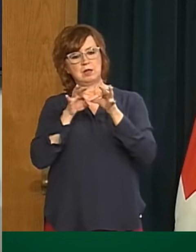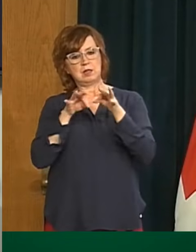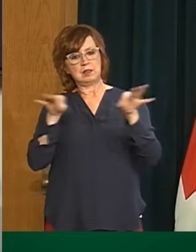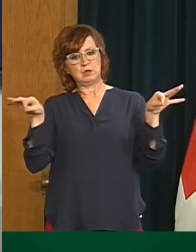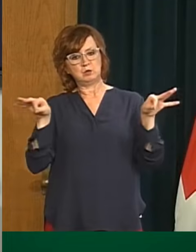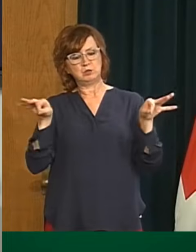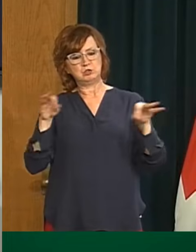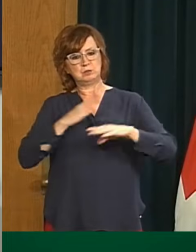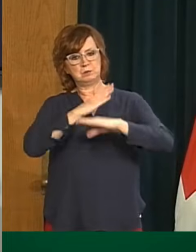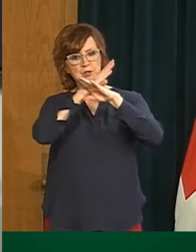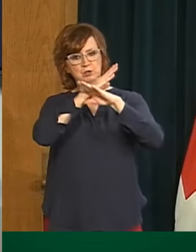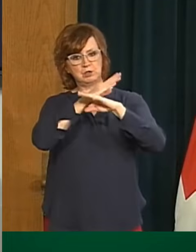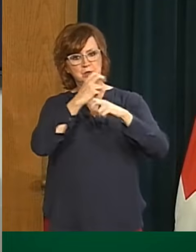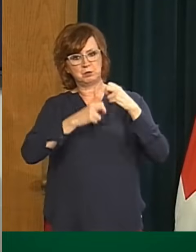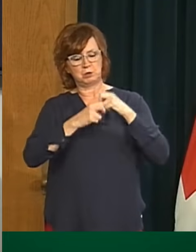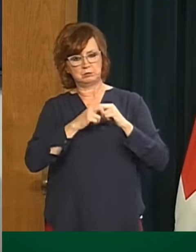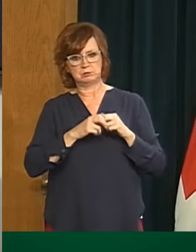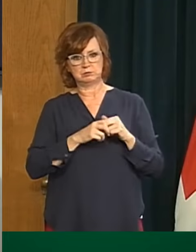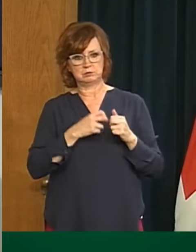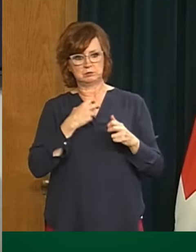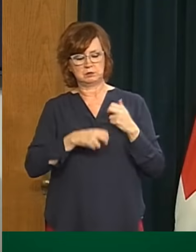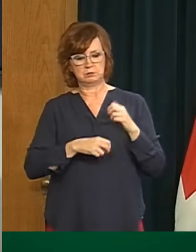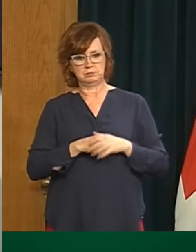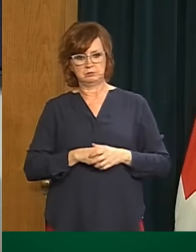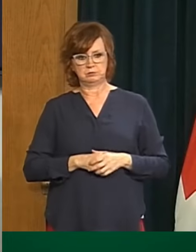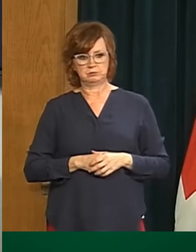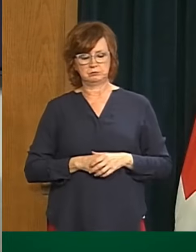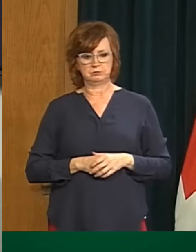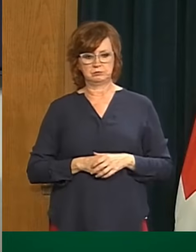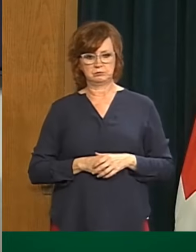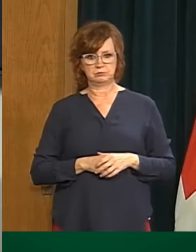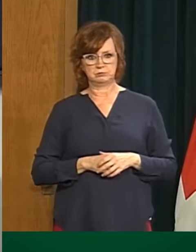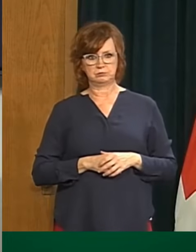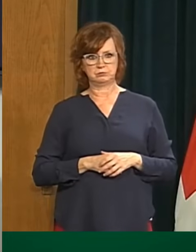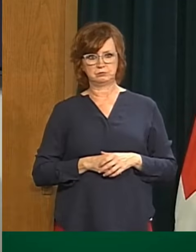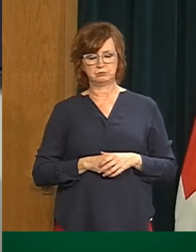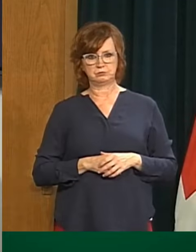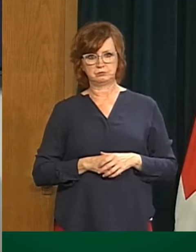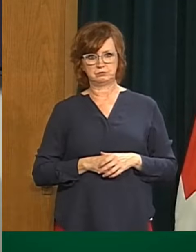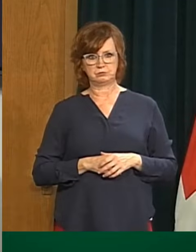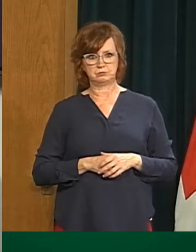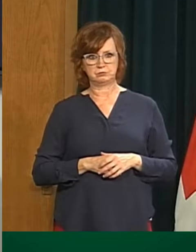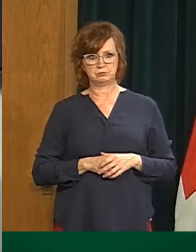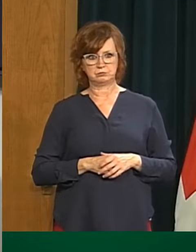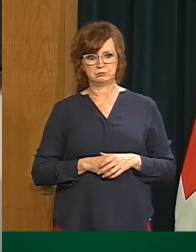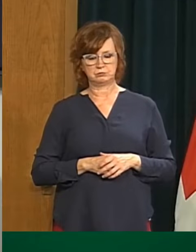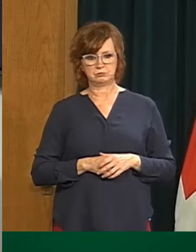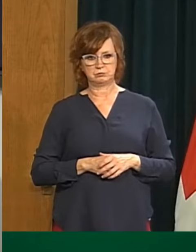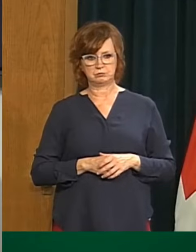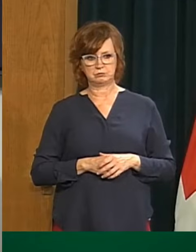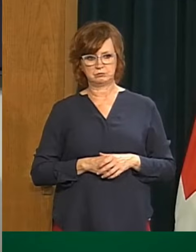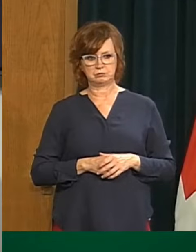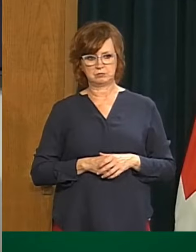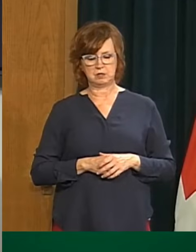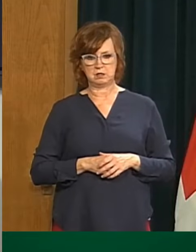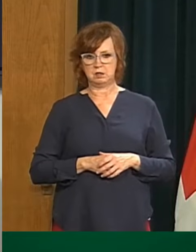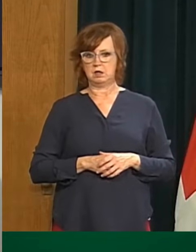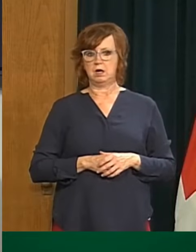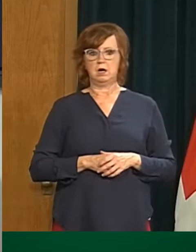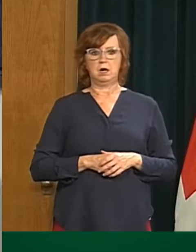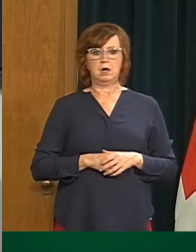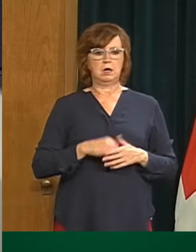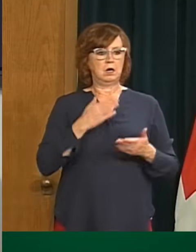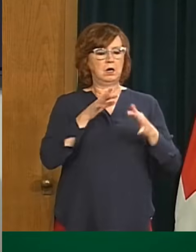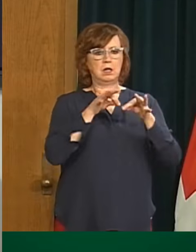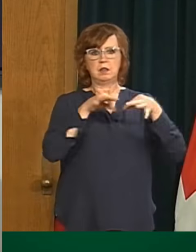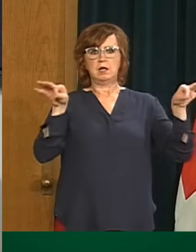just not understanding perhaps all the things that are going on inside the community with respect to our containment efforts around COVID. And certainly one of